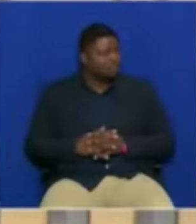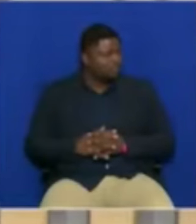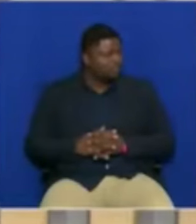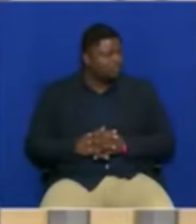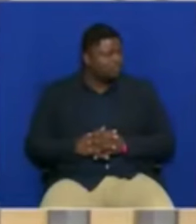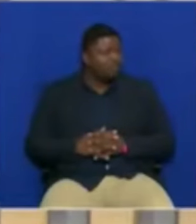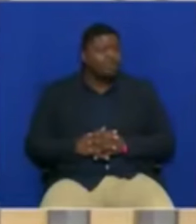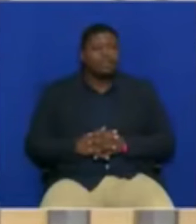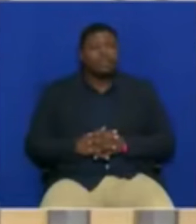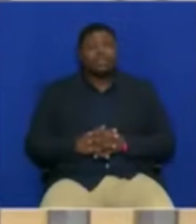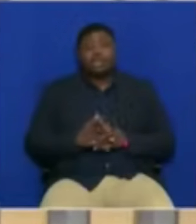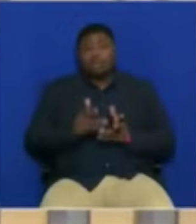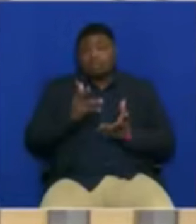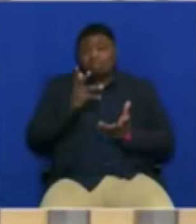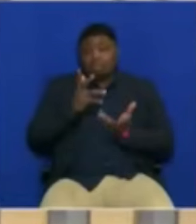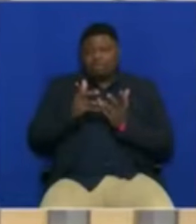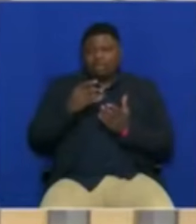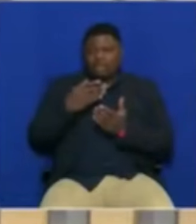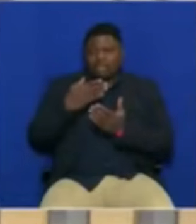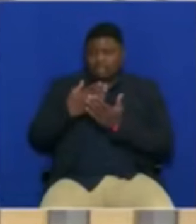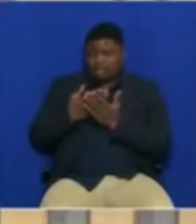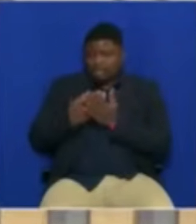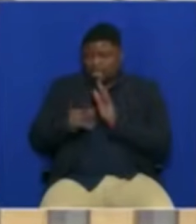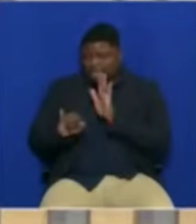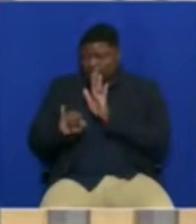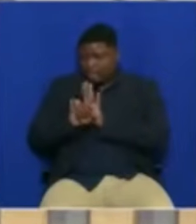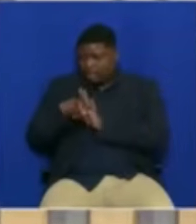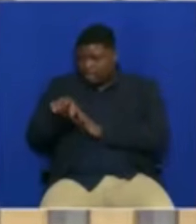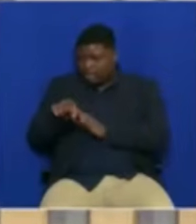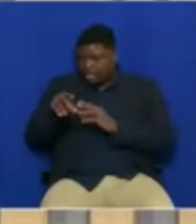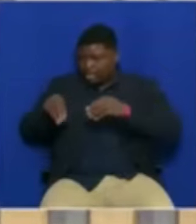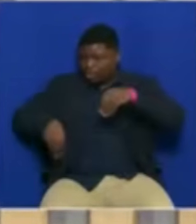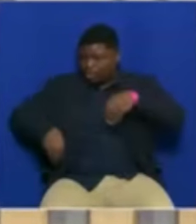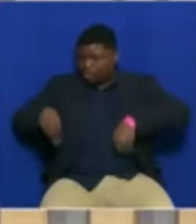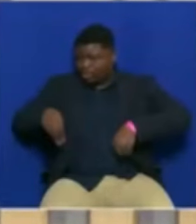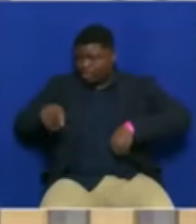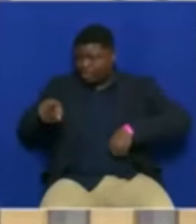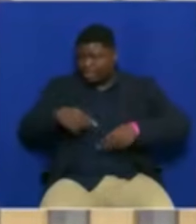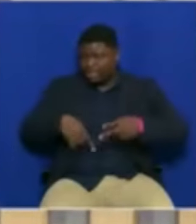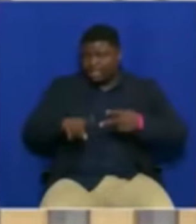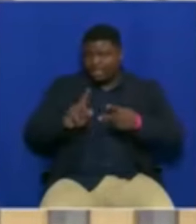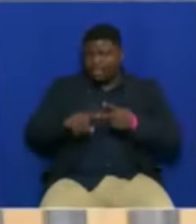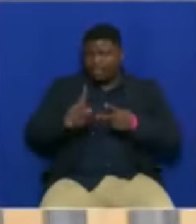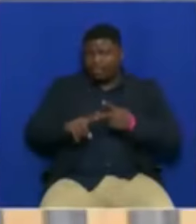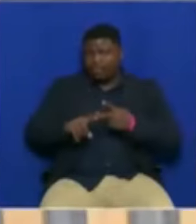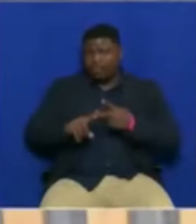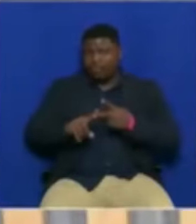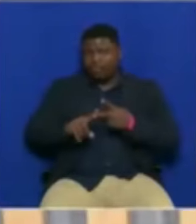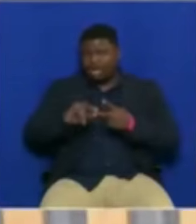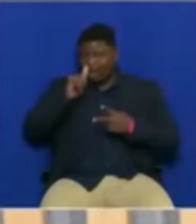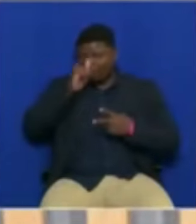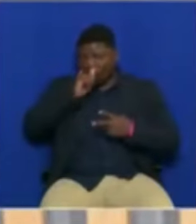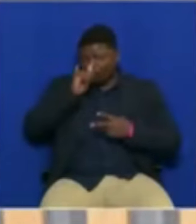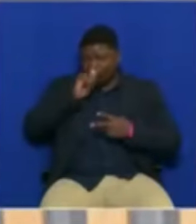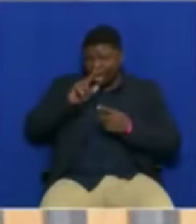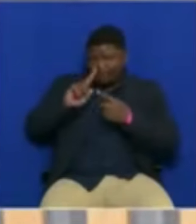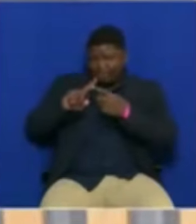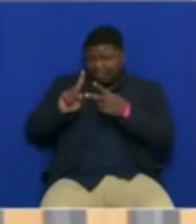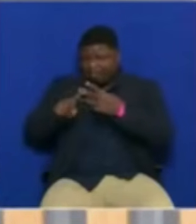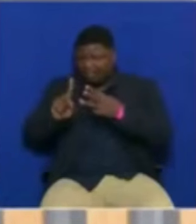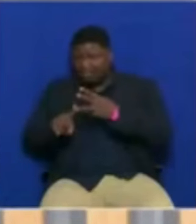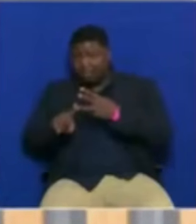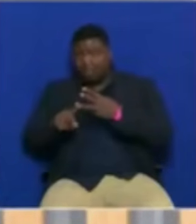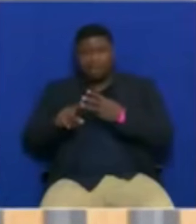fraud, this is corruption? No. We don't have control over that. Thank you. Thank you,